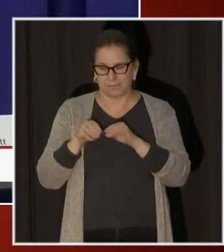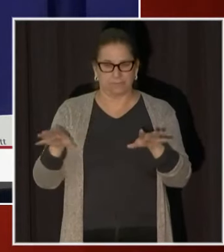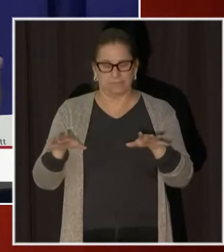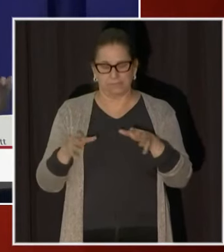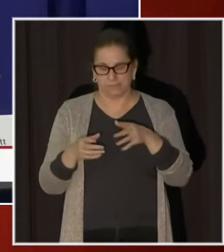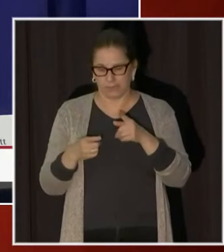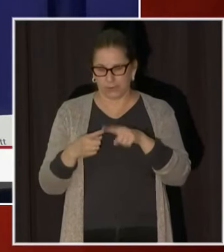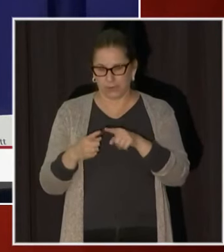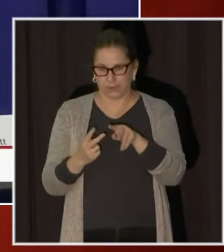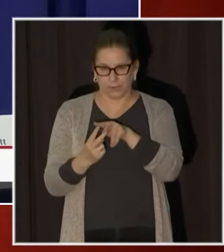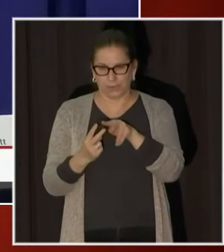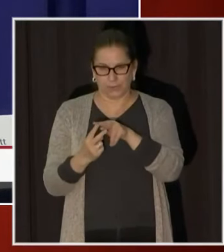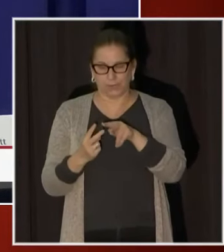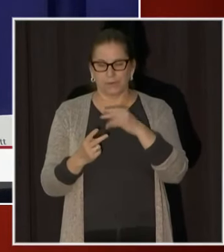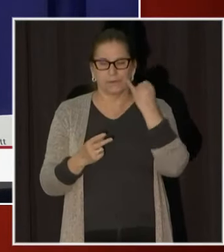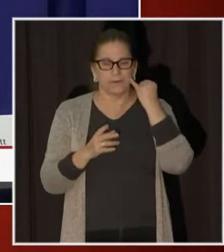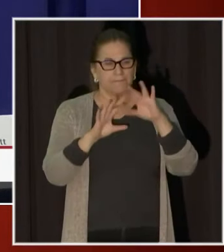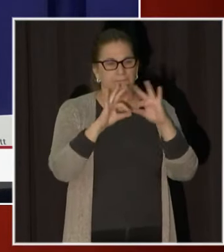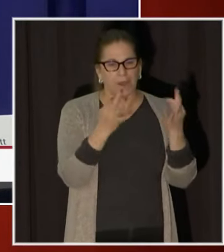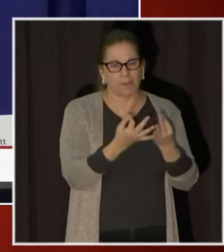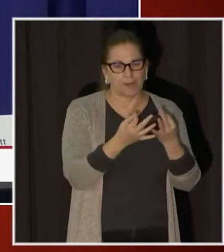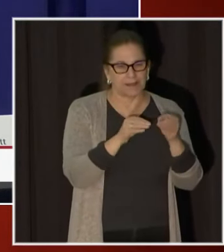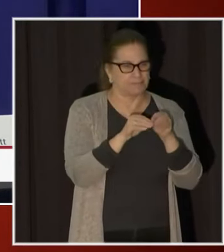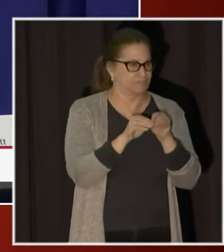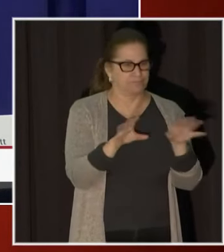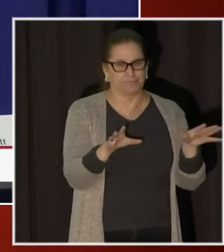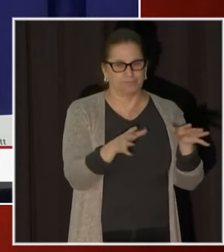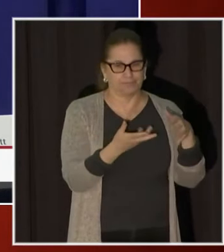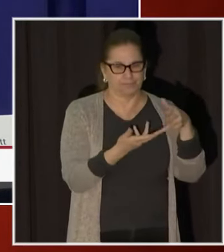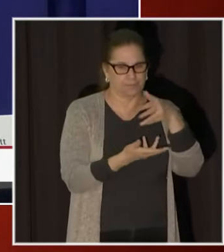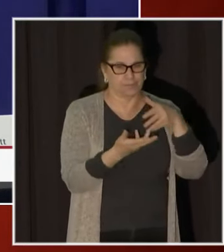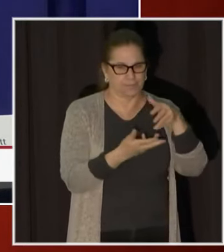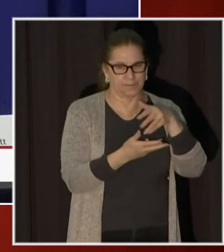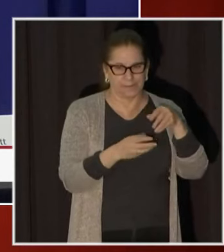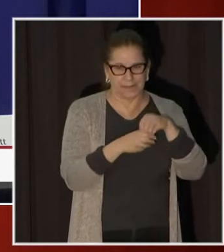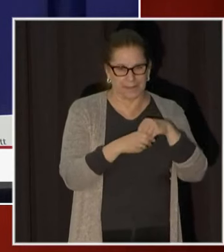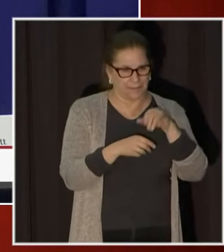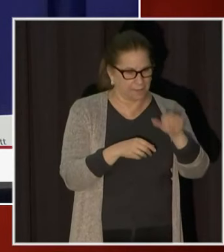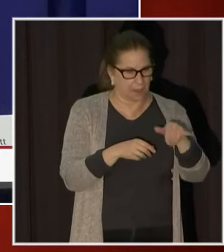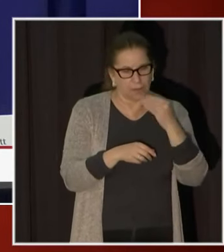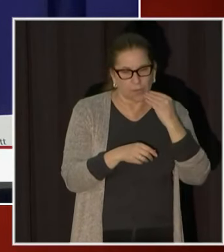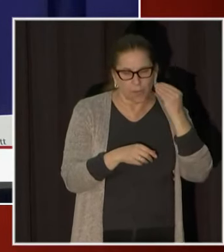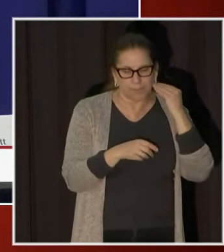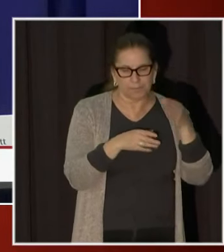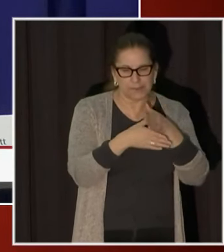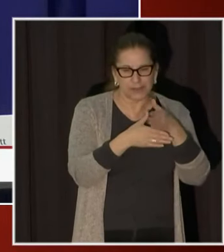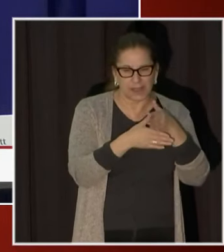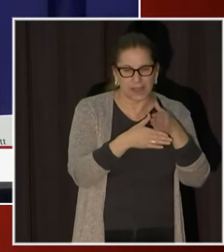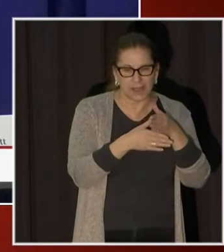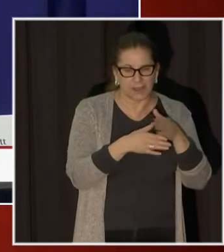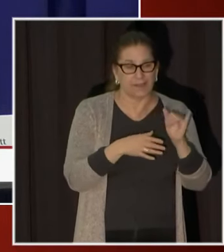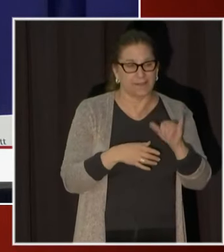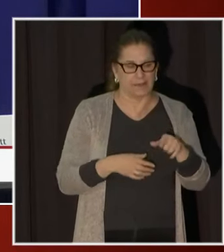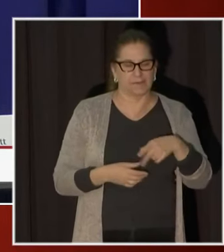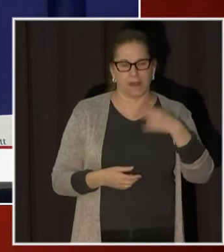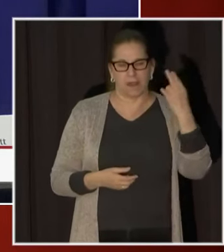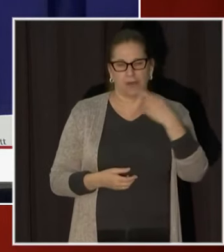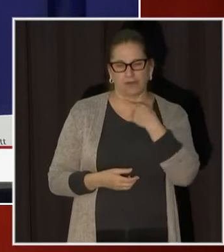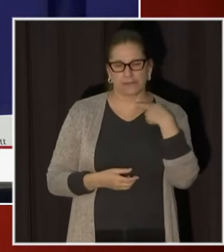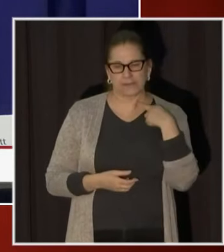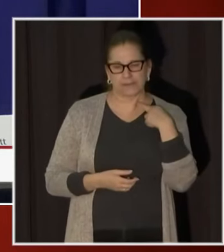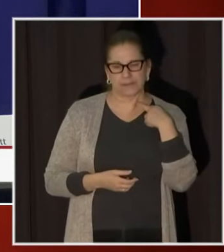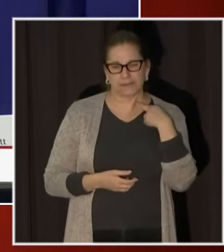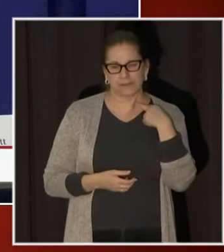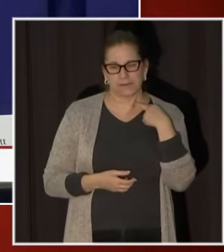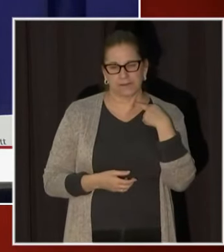Or as the mayor mentioned, you have someone in your household who has high risk and you go